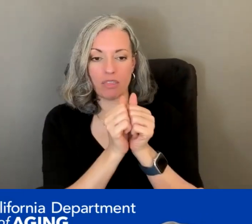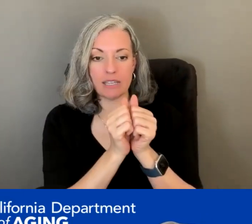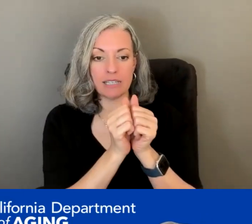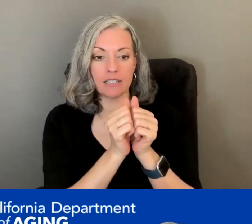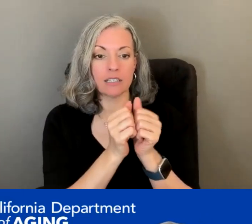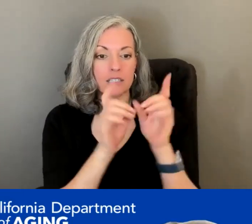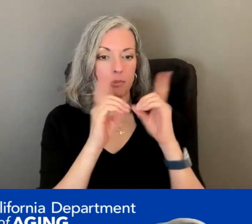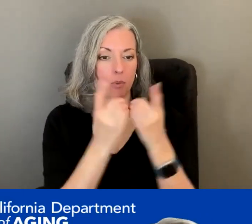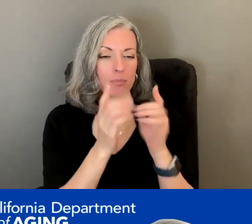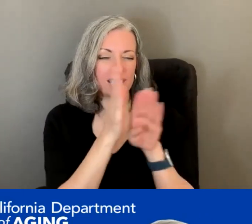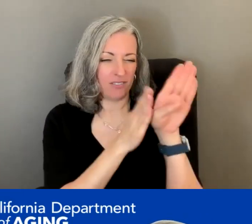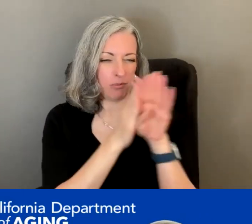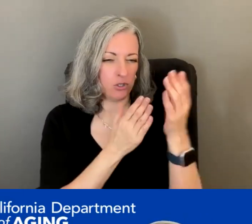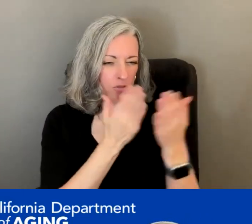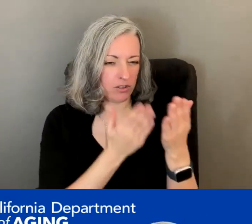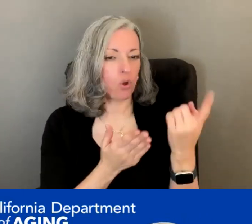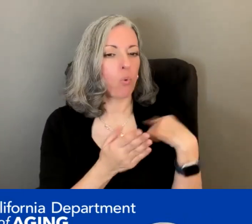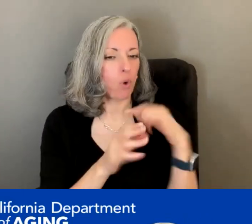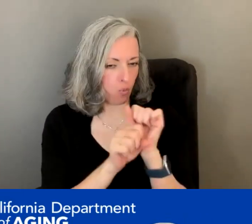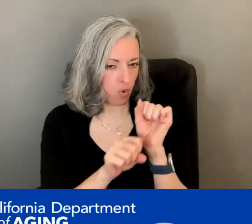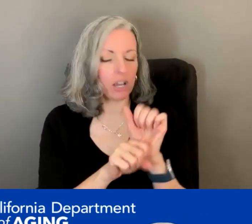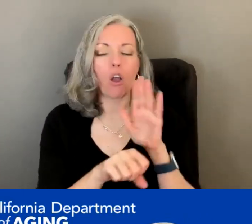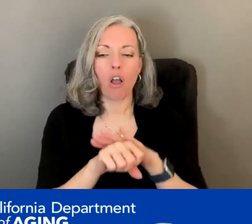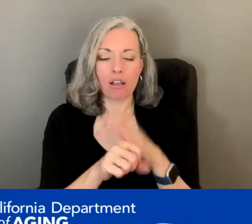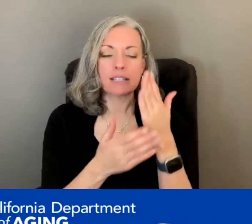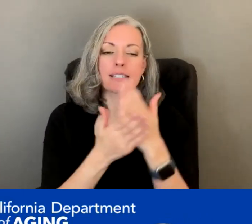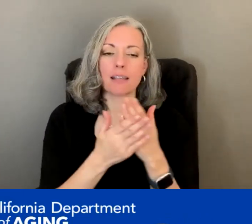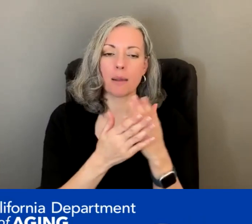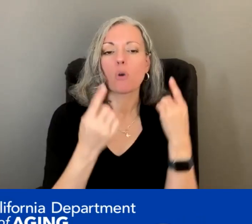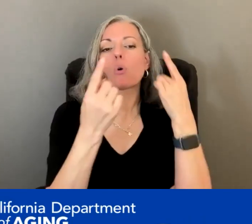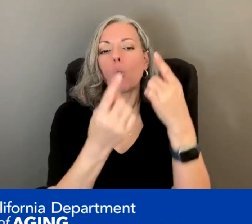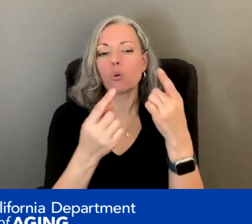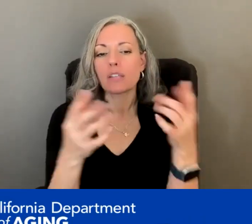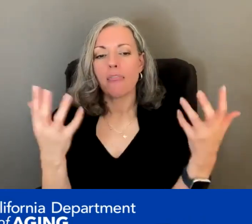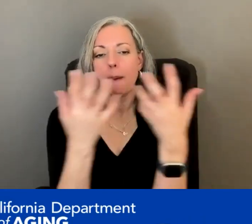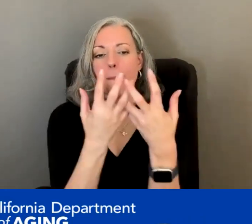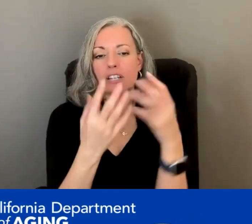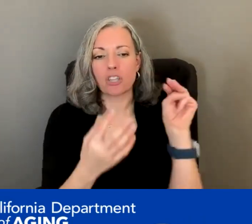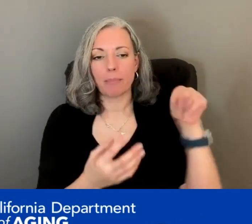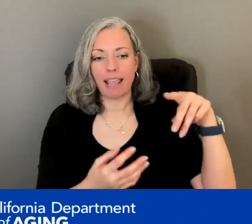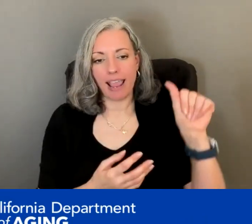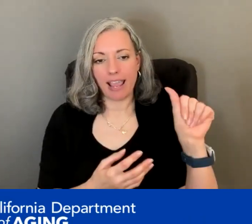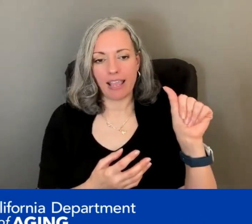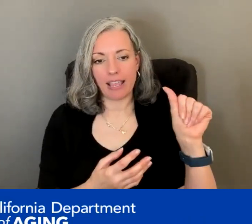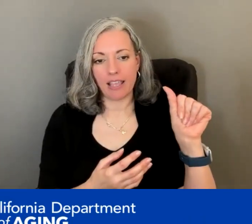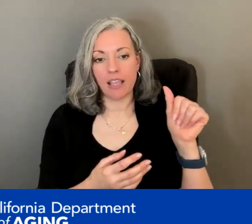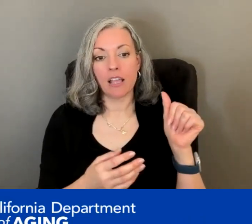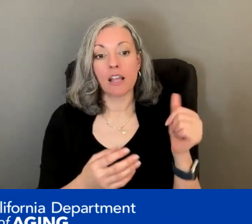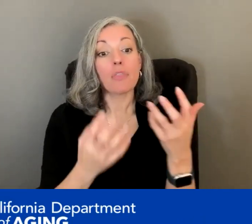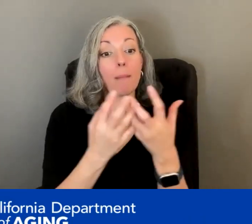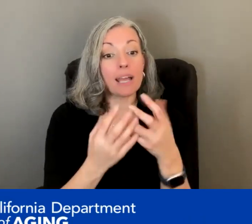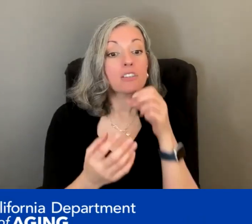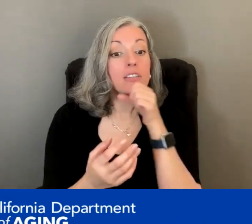Services is that we have been working with them on some key initiatives that align with the Master Plan for Aging that deal with the aging of the